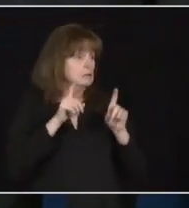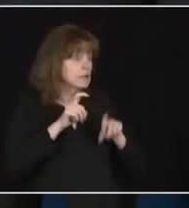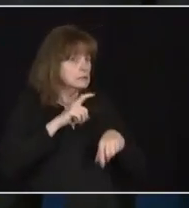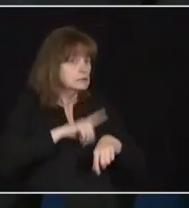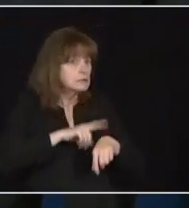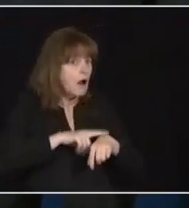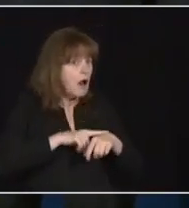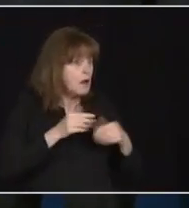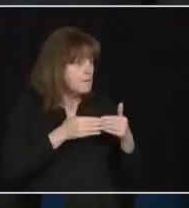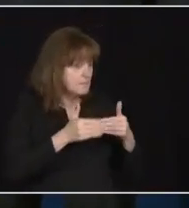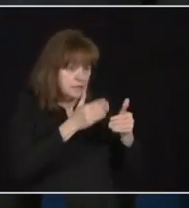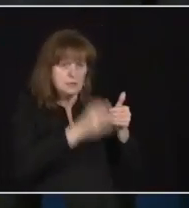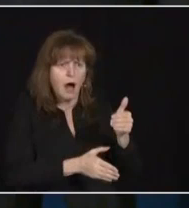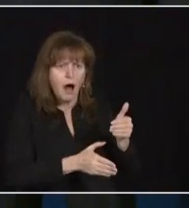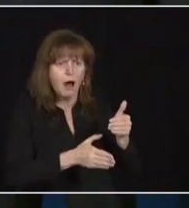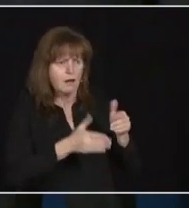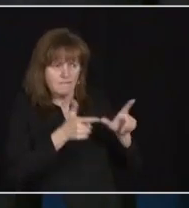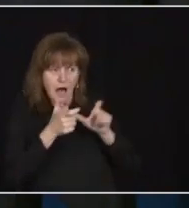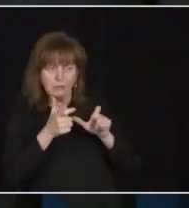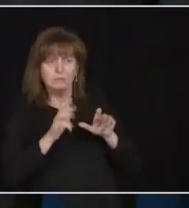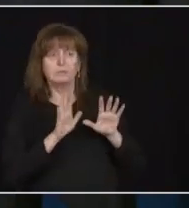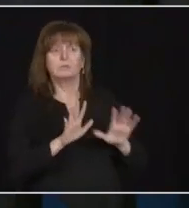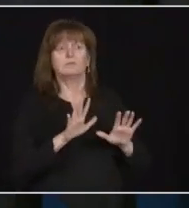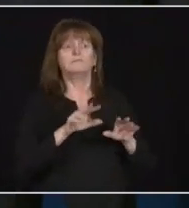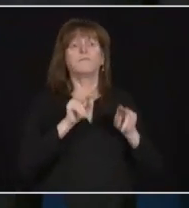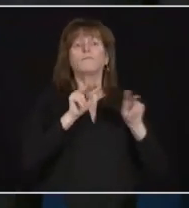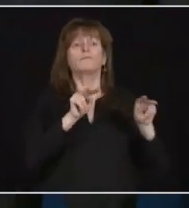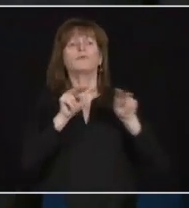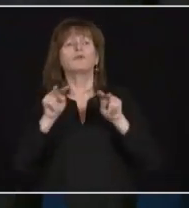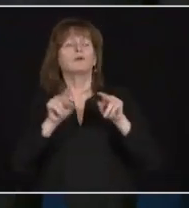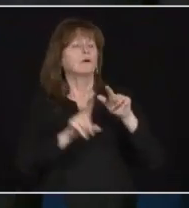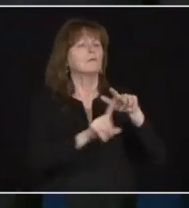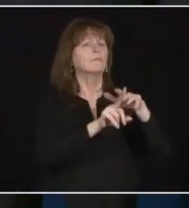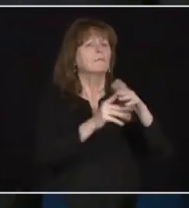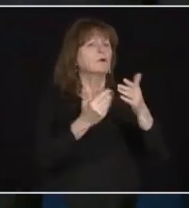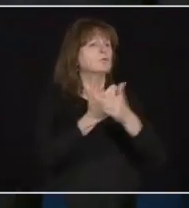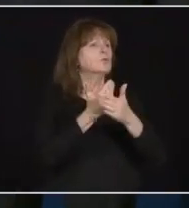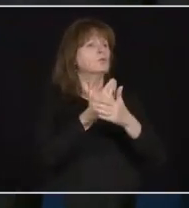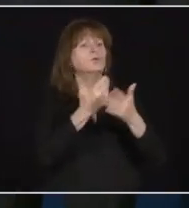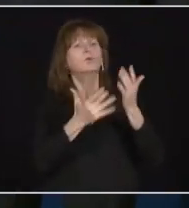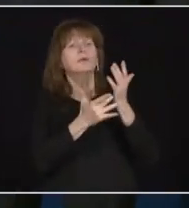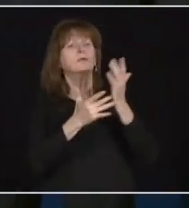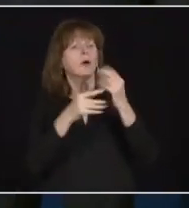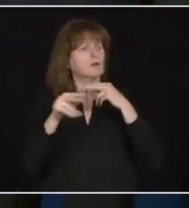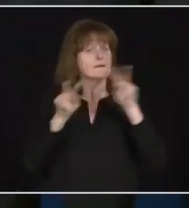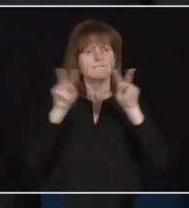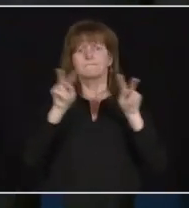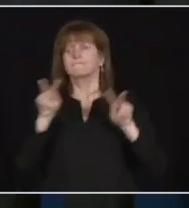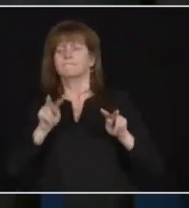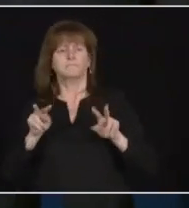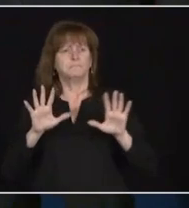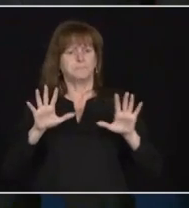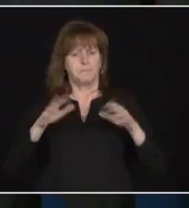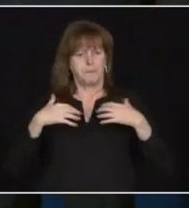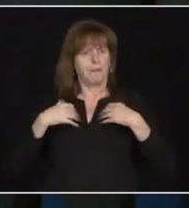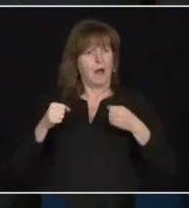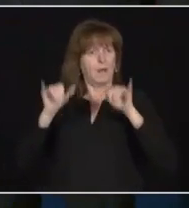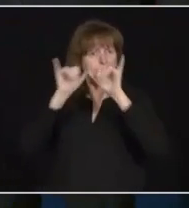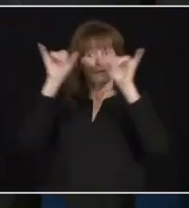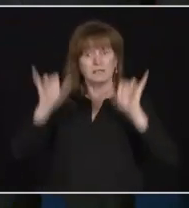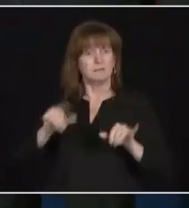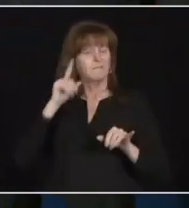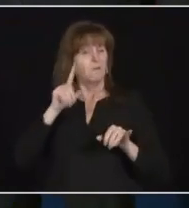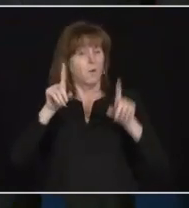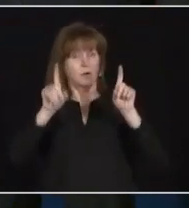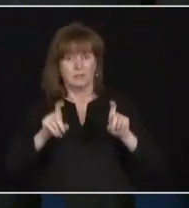and emerging technology. The integration of our laboratory network will serve as an enduring legacy once this outbreak